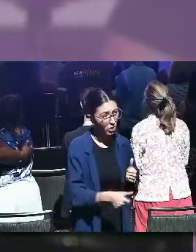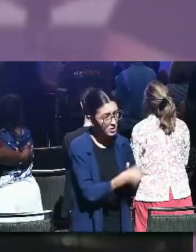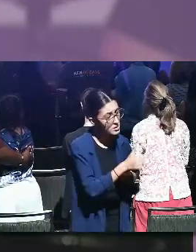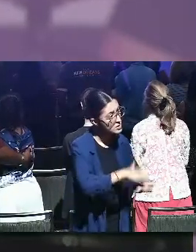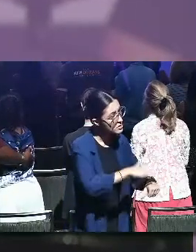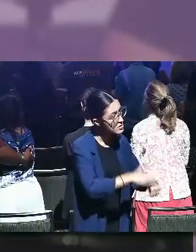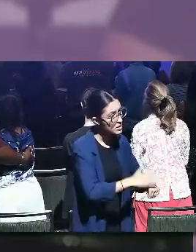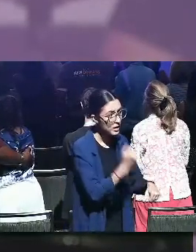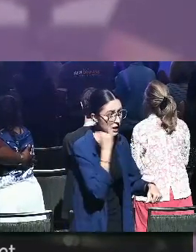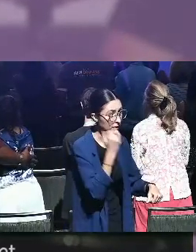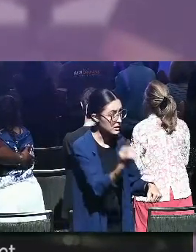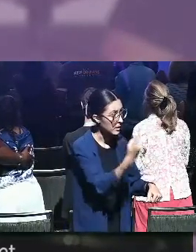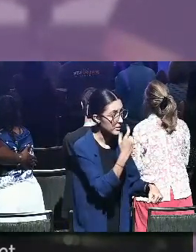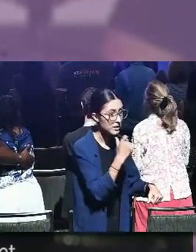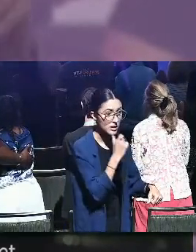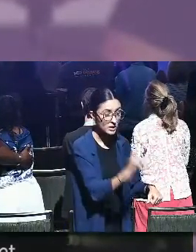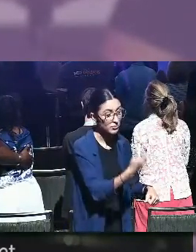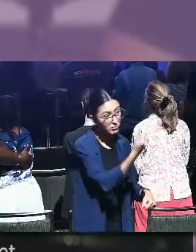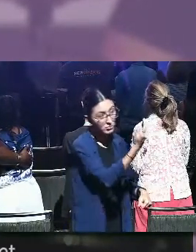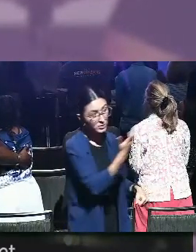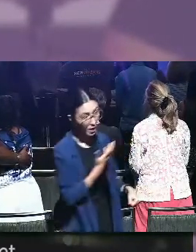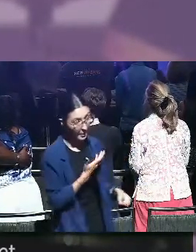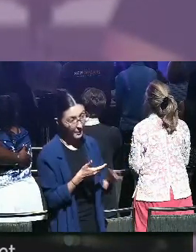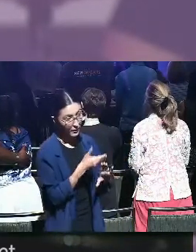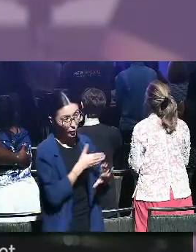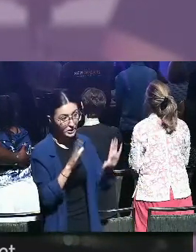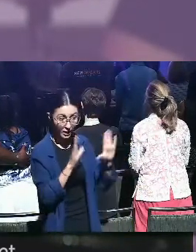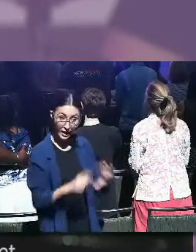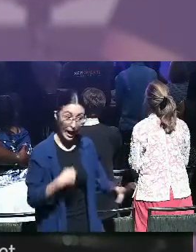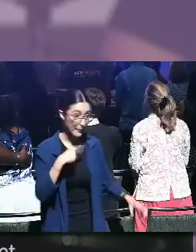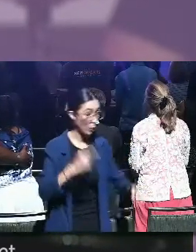that announcement to be by Sunday, I'm just picking you.